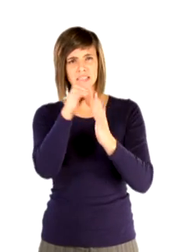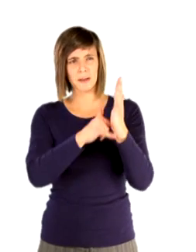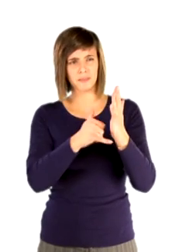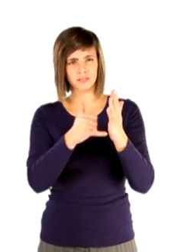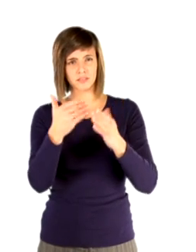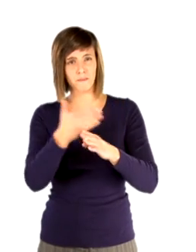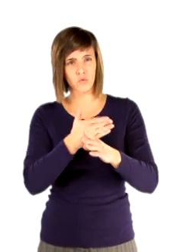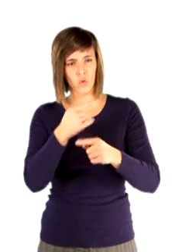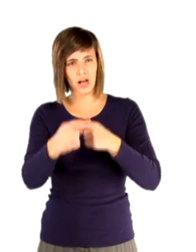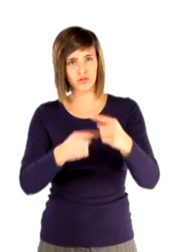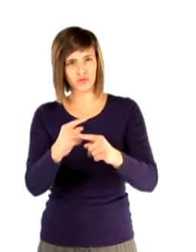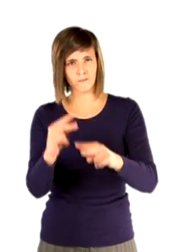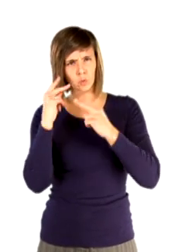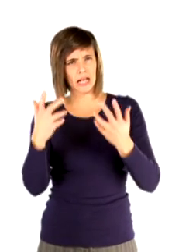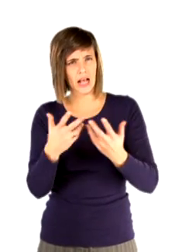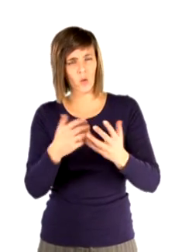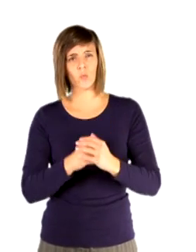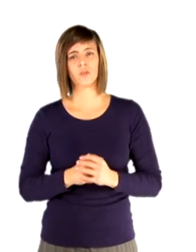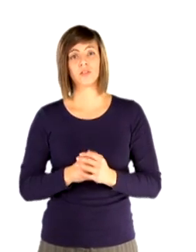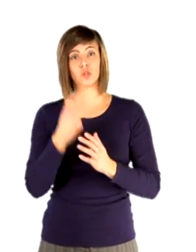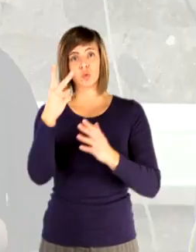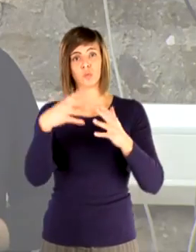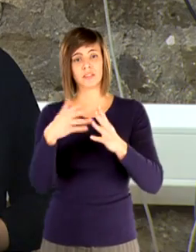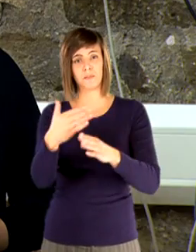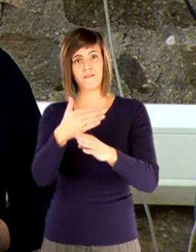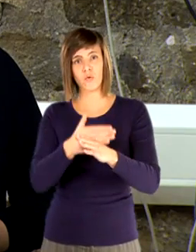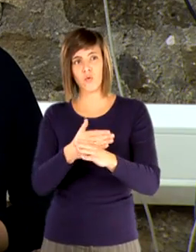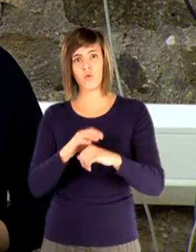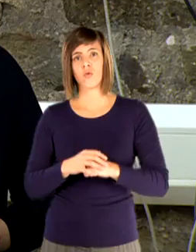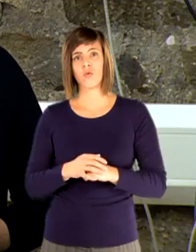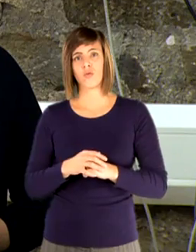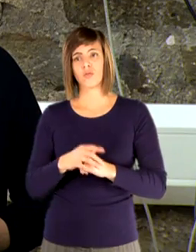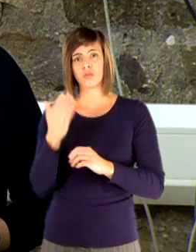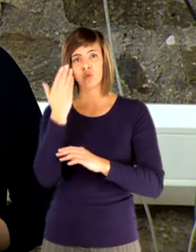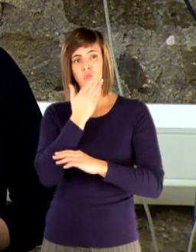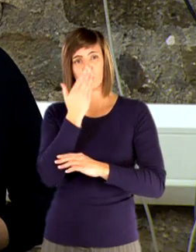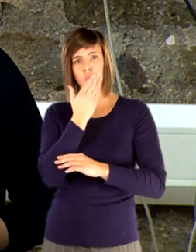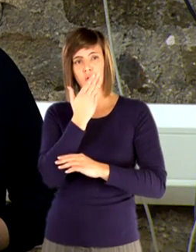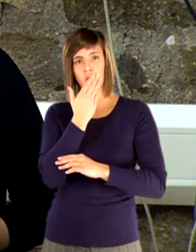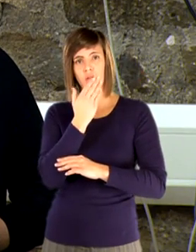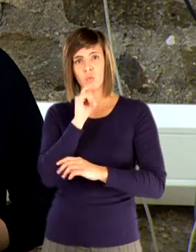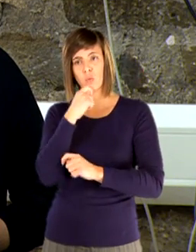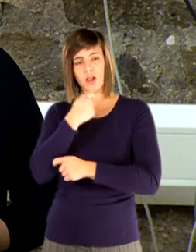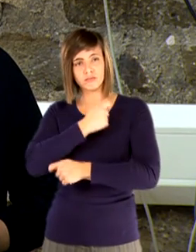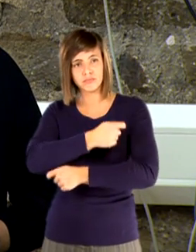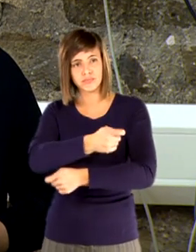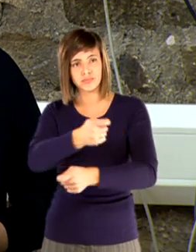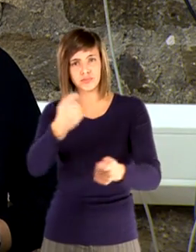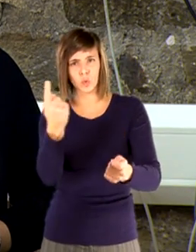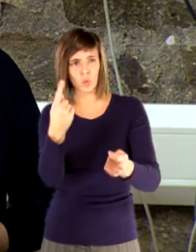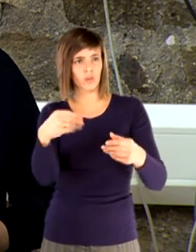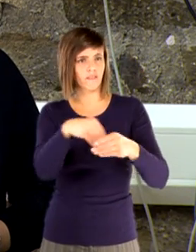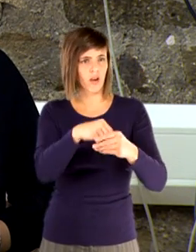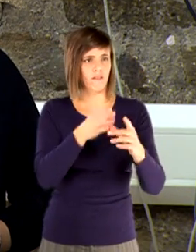How do I check a statement before the annual review? A fortnight before the review, the school should provide everybody